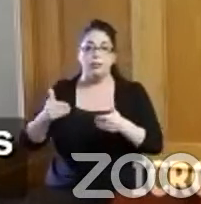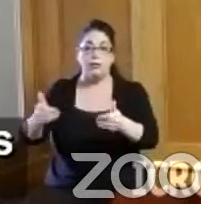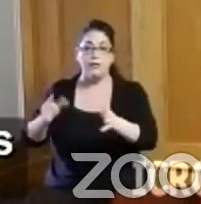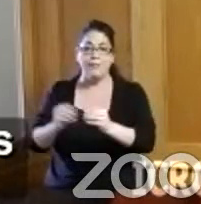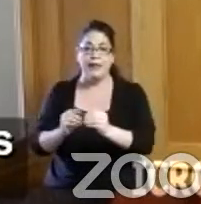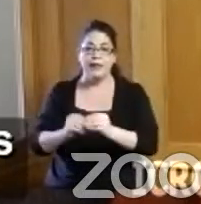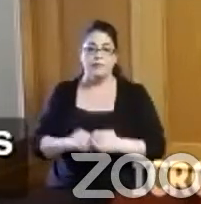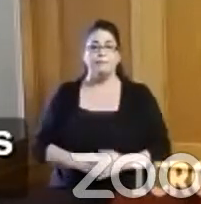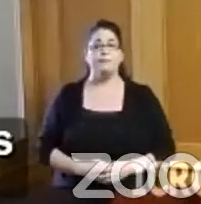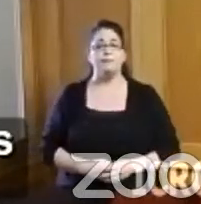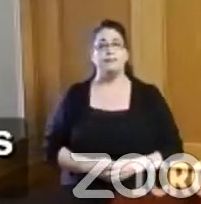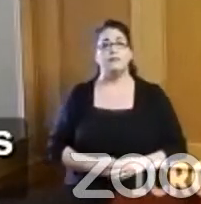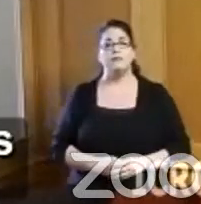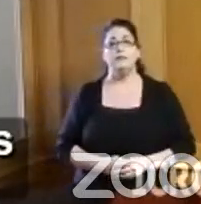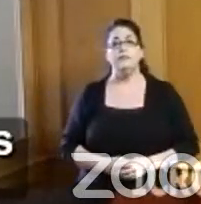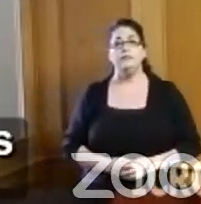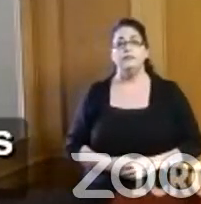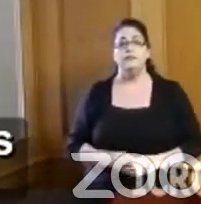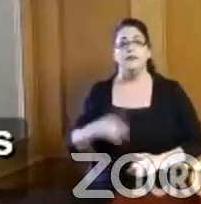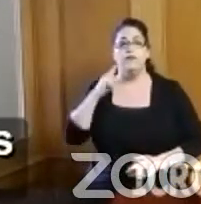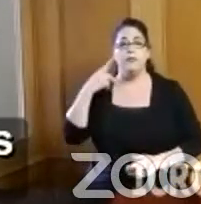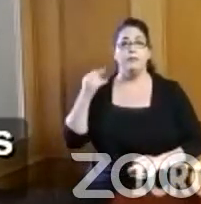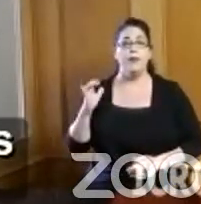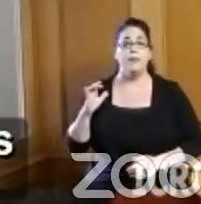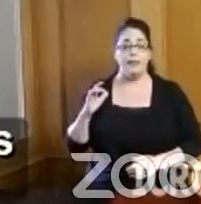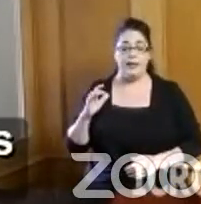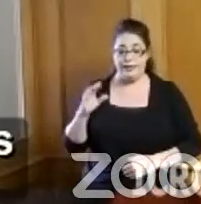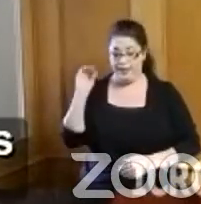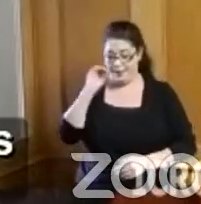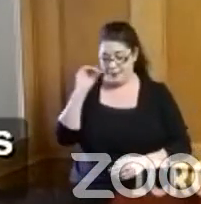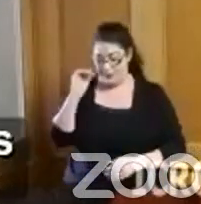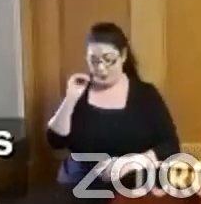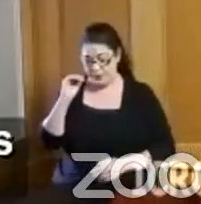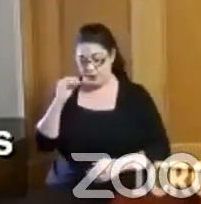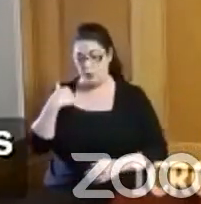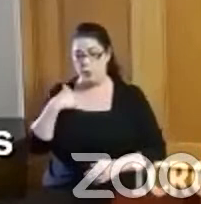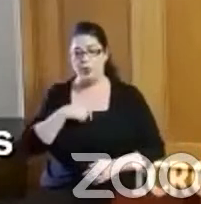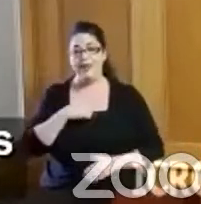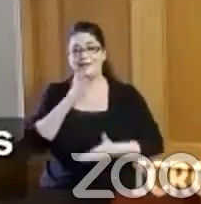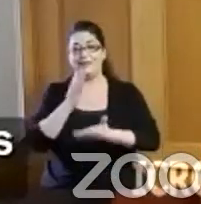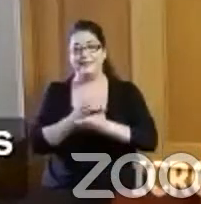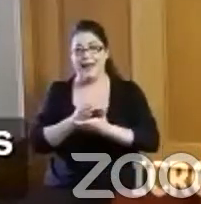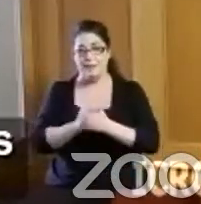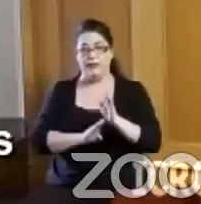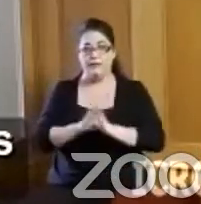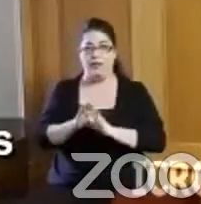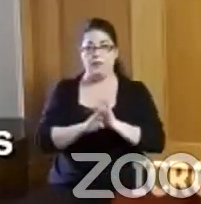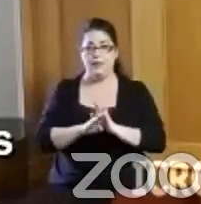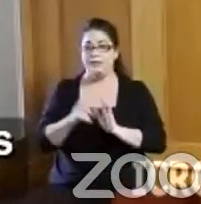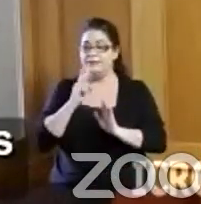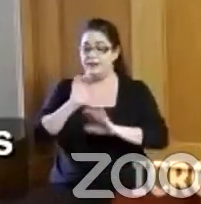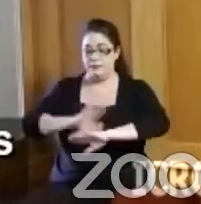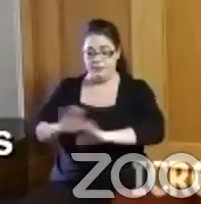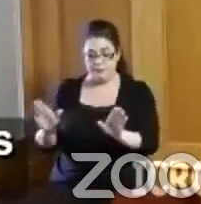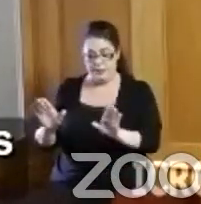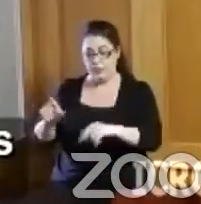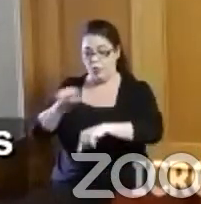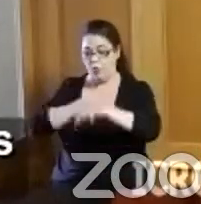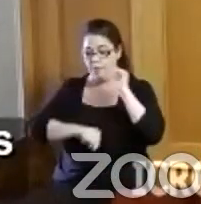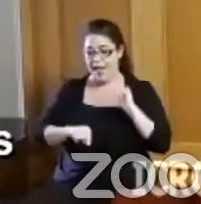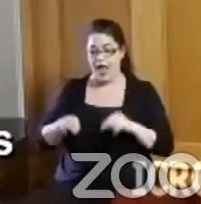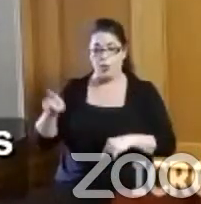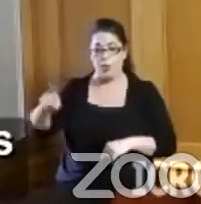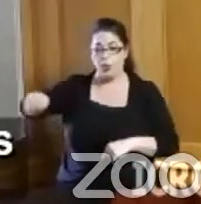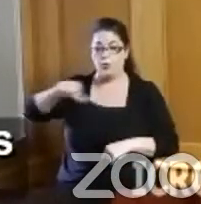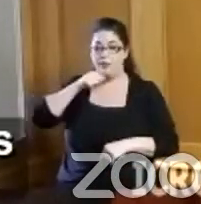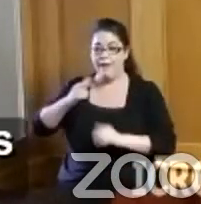set as it relates to public input. And we have stopped development and said, you got to go back. There were no hearings or,